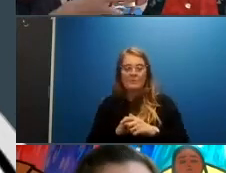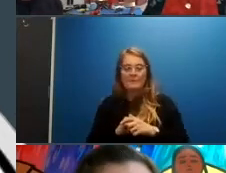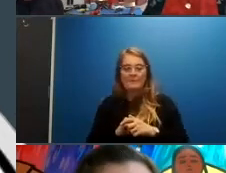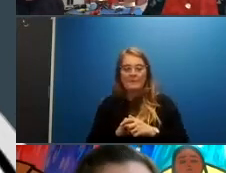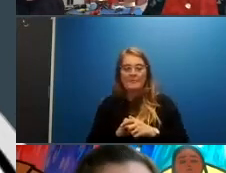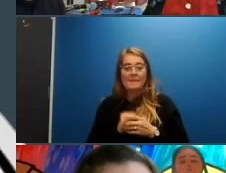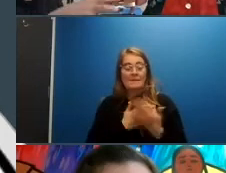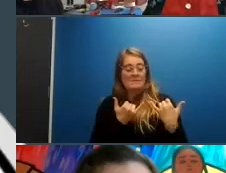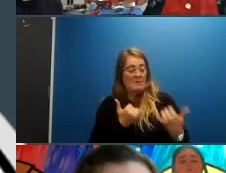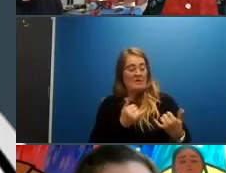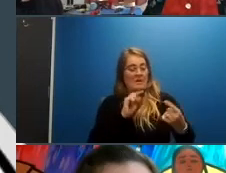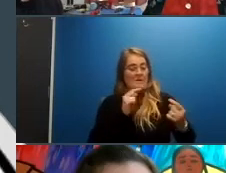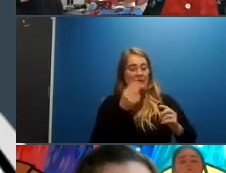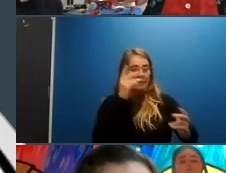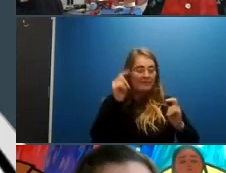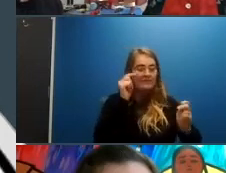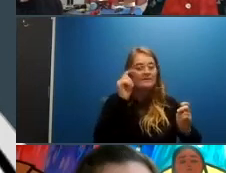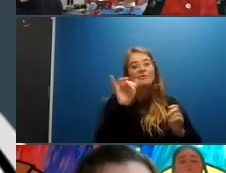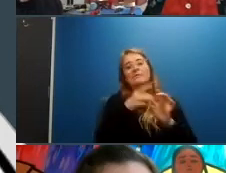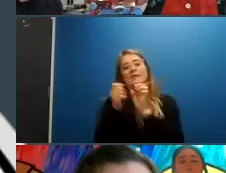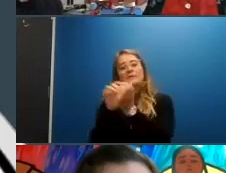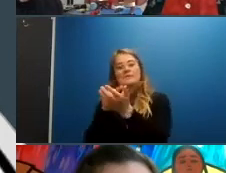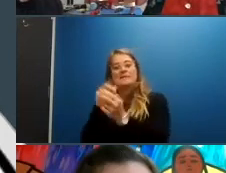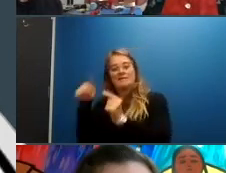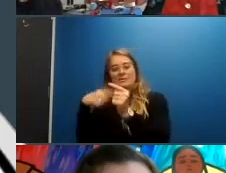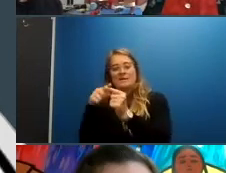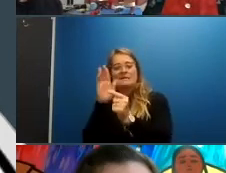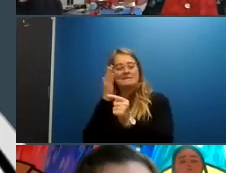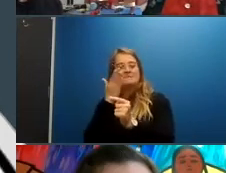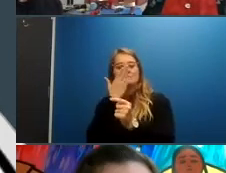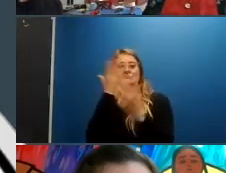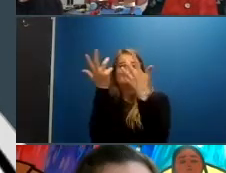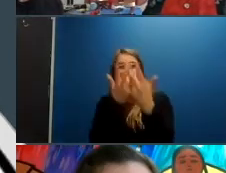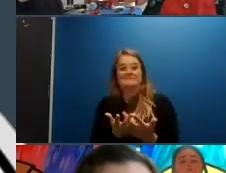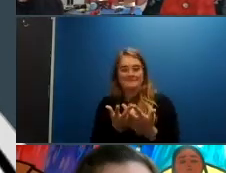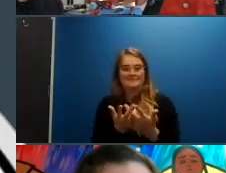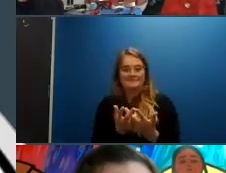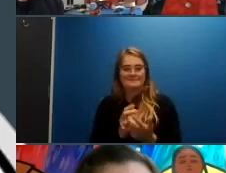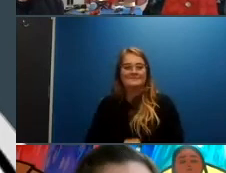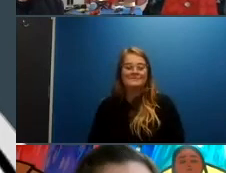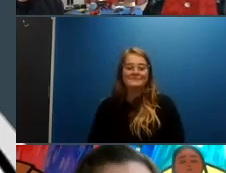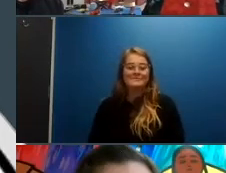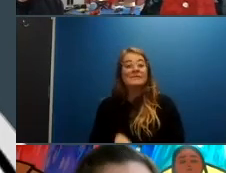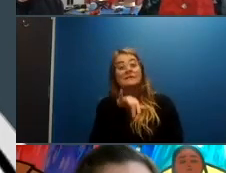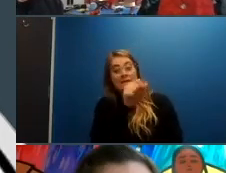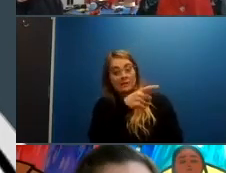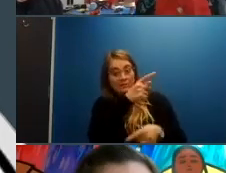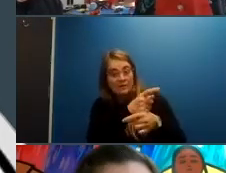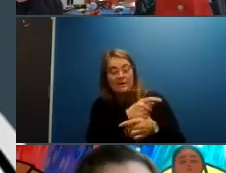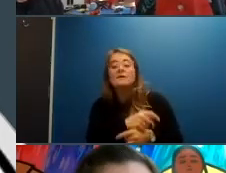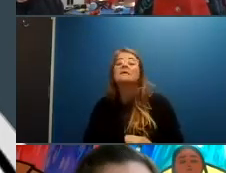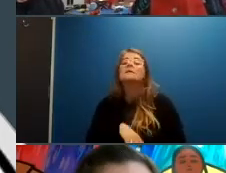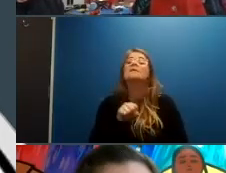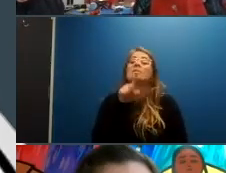theories and incorporating the medicine wheel. I feel like they apply really quite well. Absolutely. And I was trying